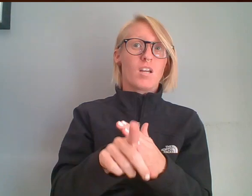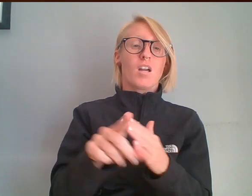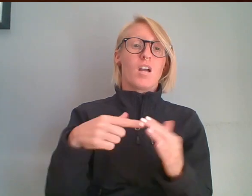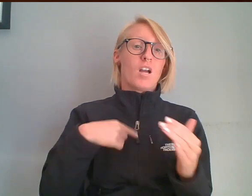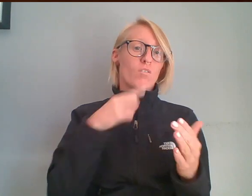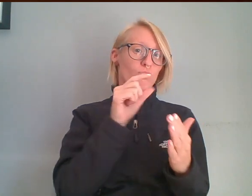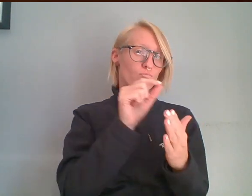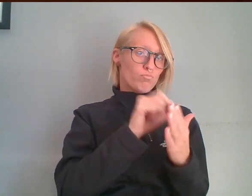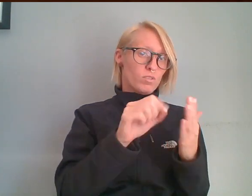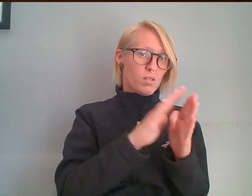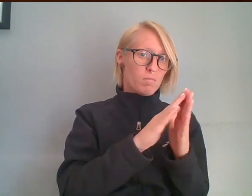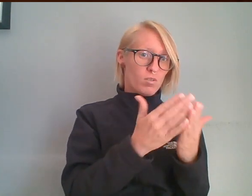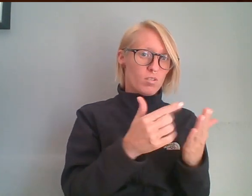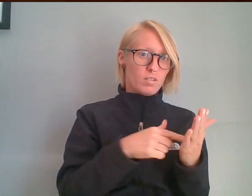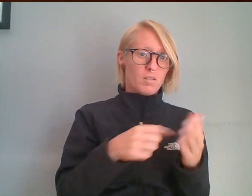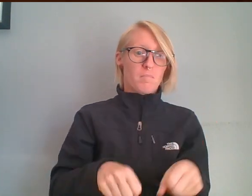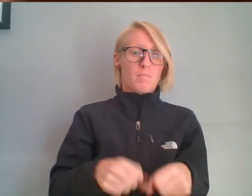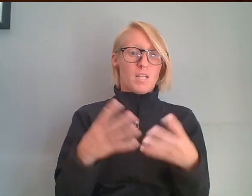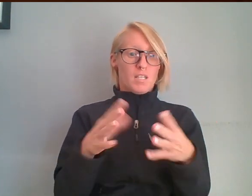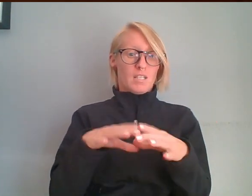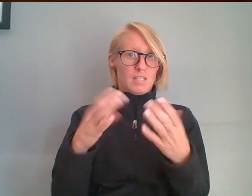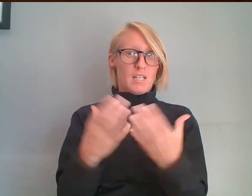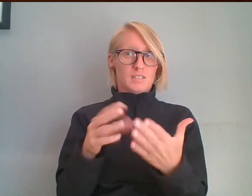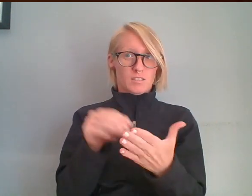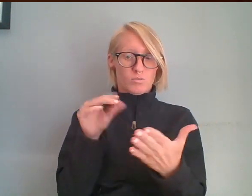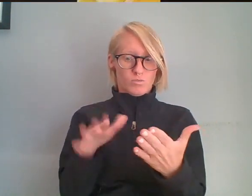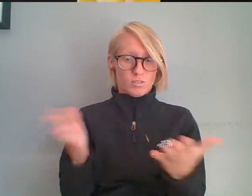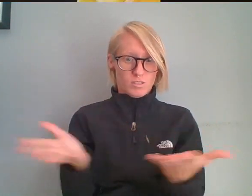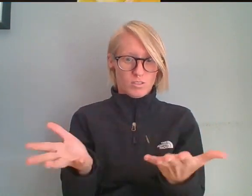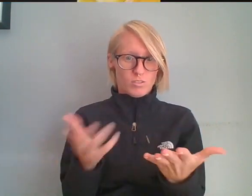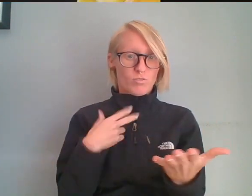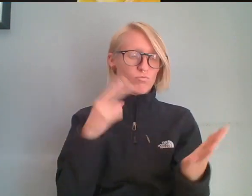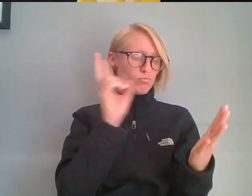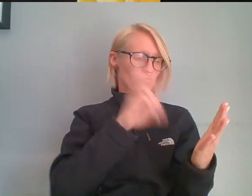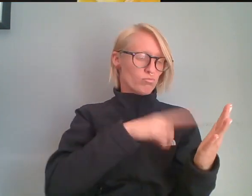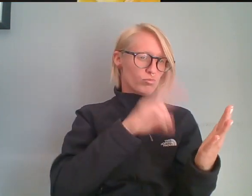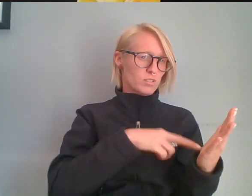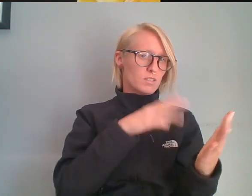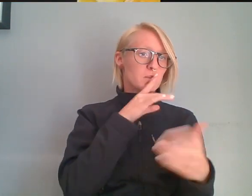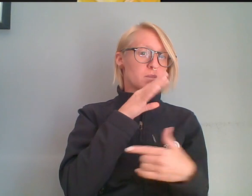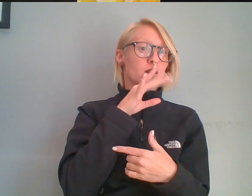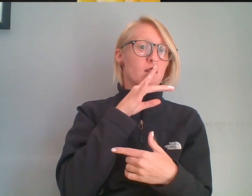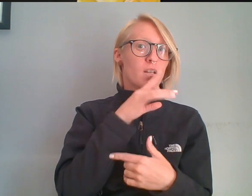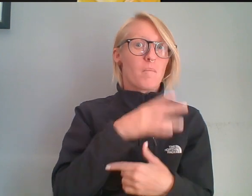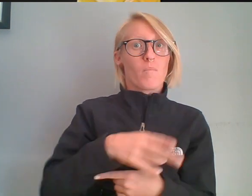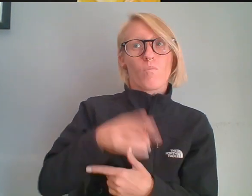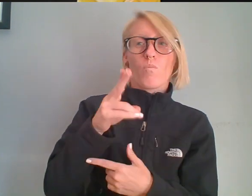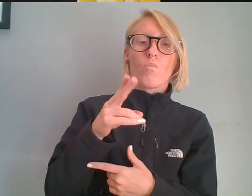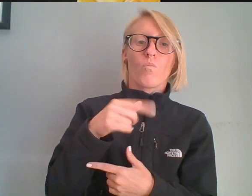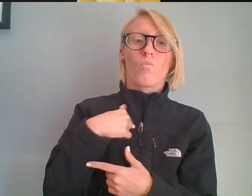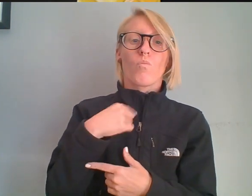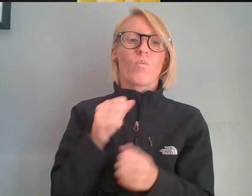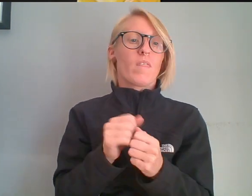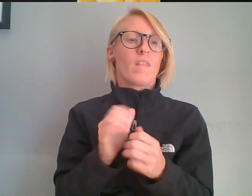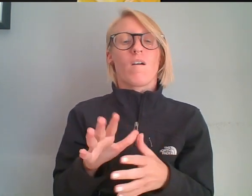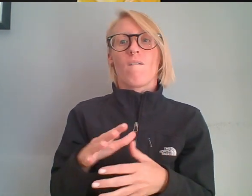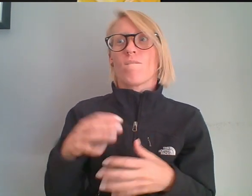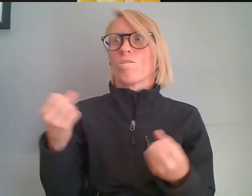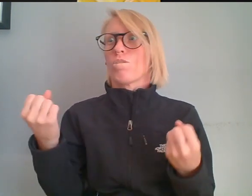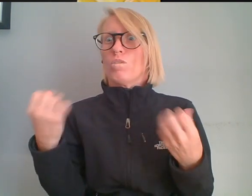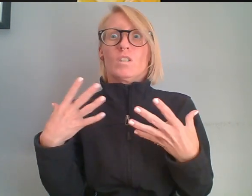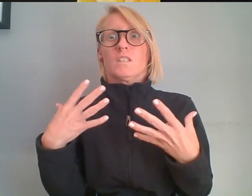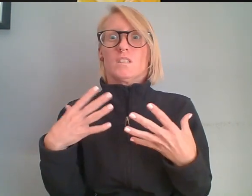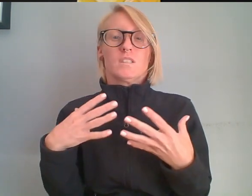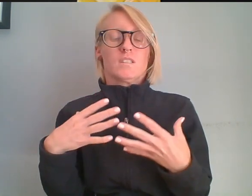take the strategic communication classes here that I and others teach read it. It's called Speaking Up Without Freaking Out. More importantly, there's